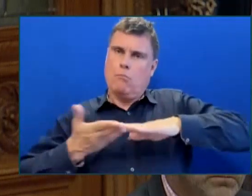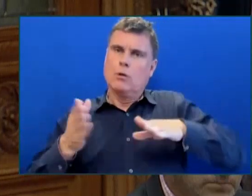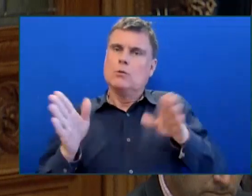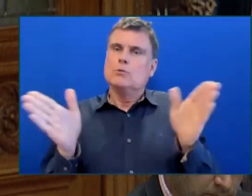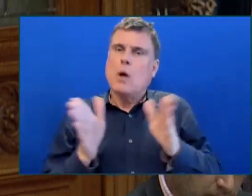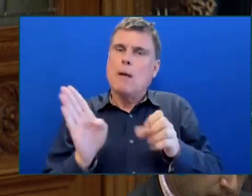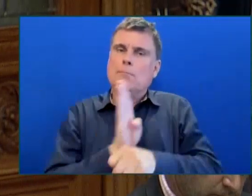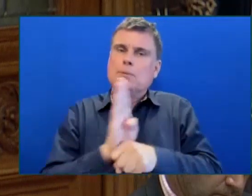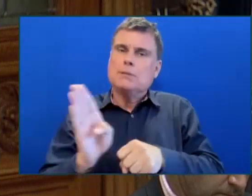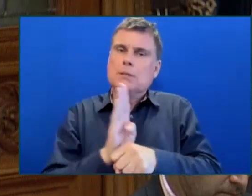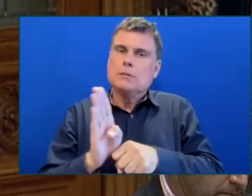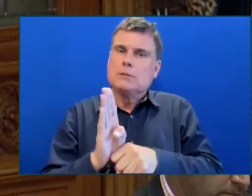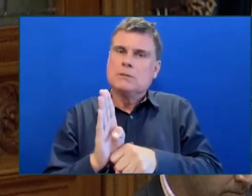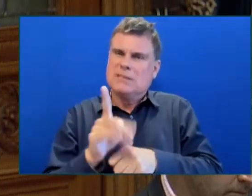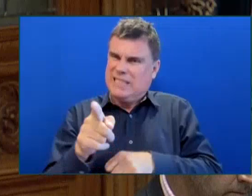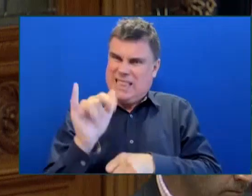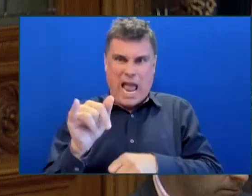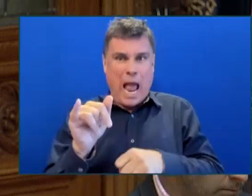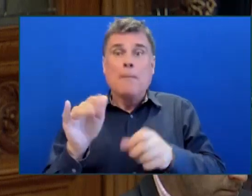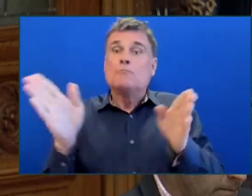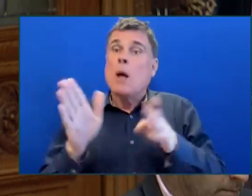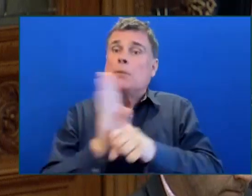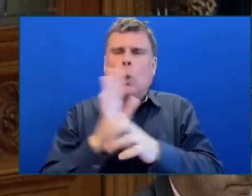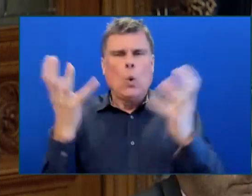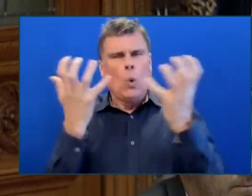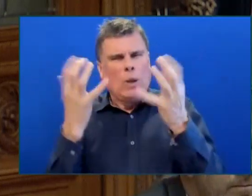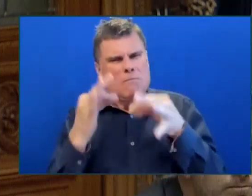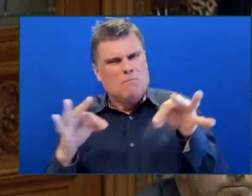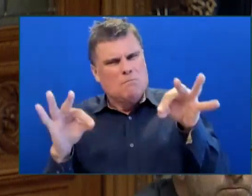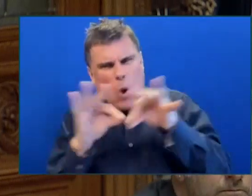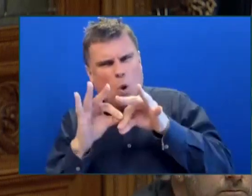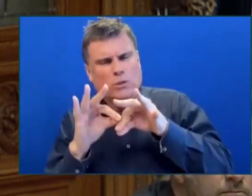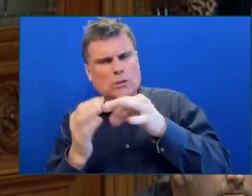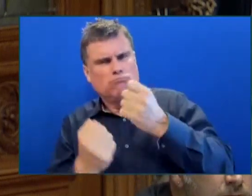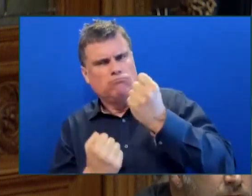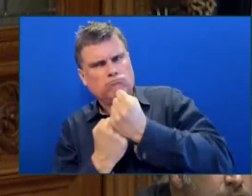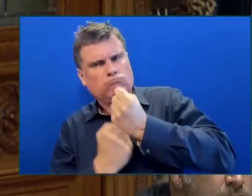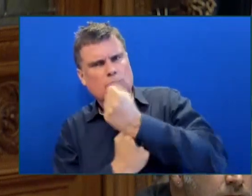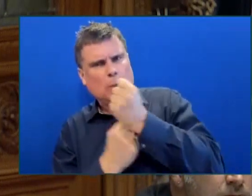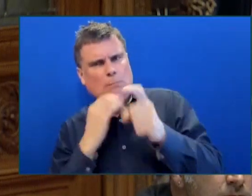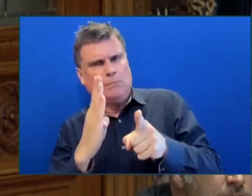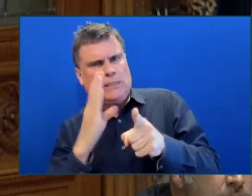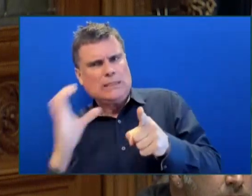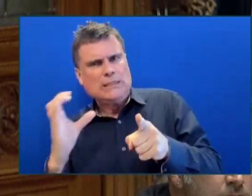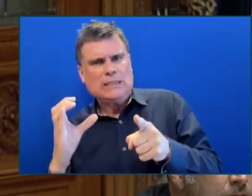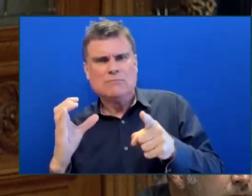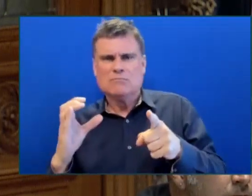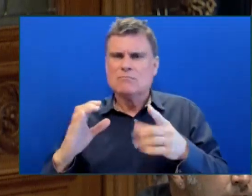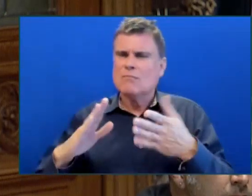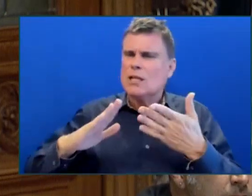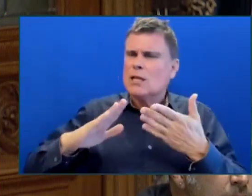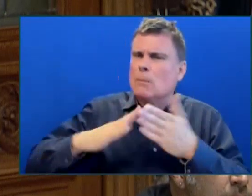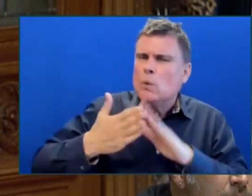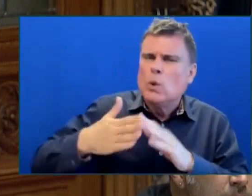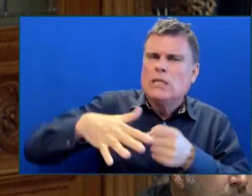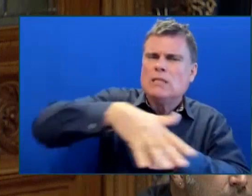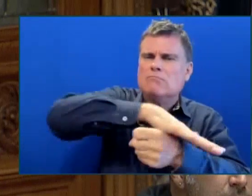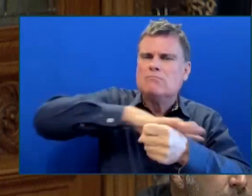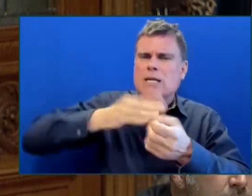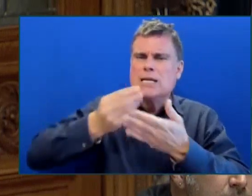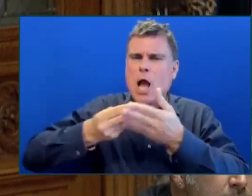our towns, in our communities, our economy. But they operate on very small profit margins and tend to have to go month to